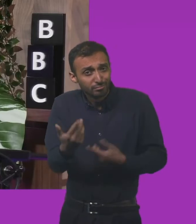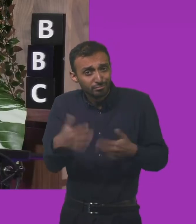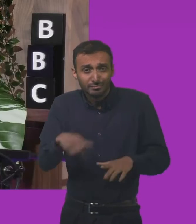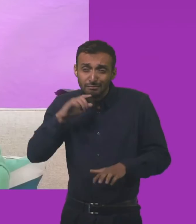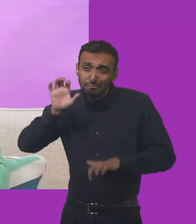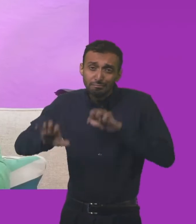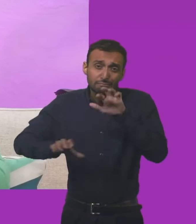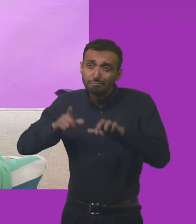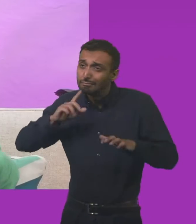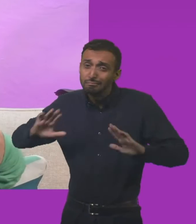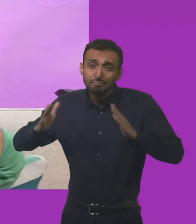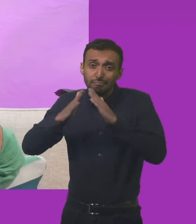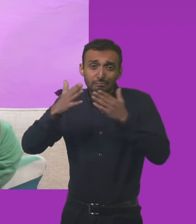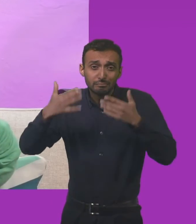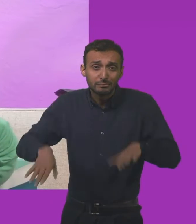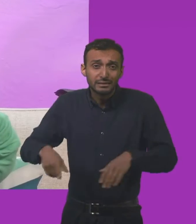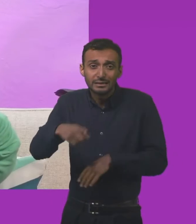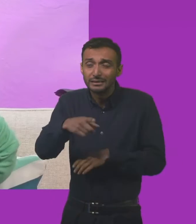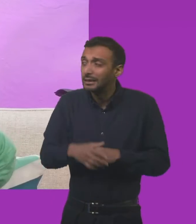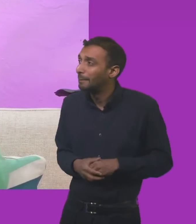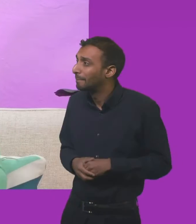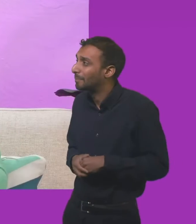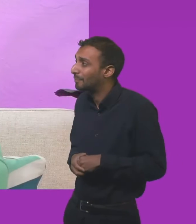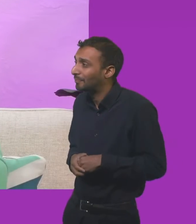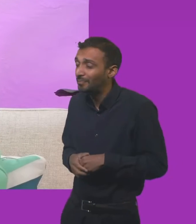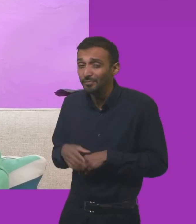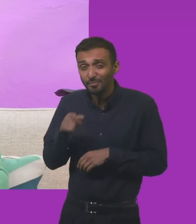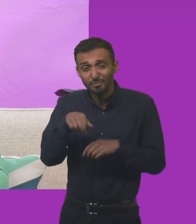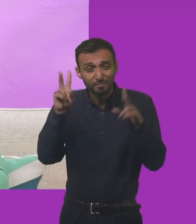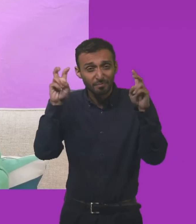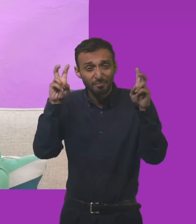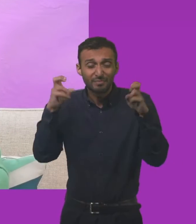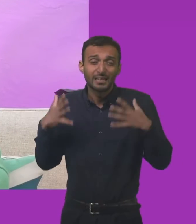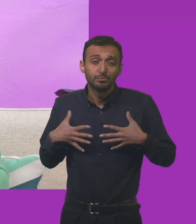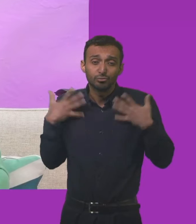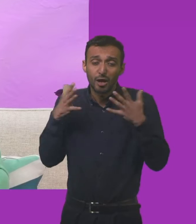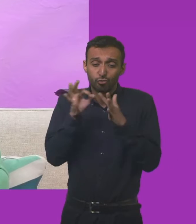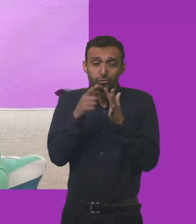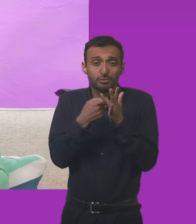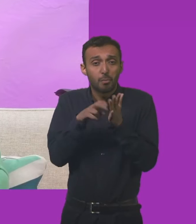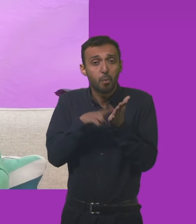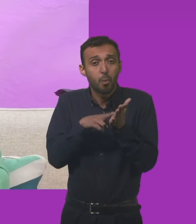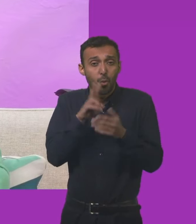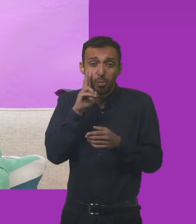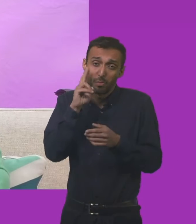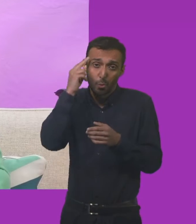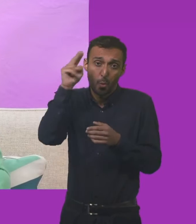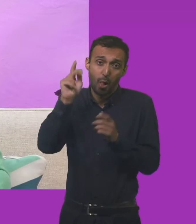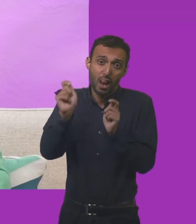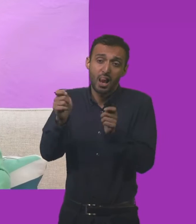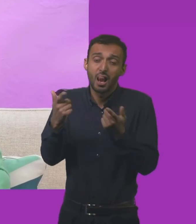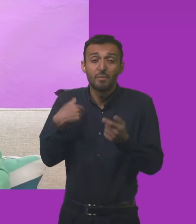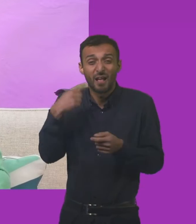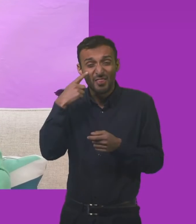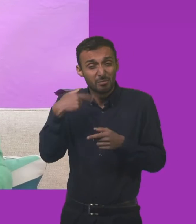way? Well, I guess in a way, inspiration porn, they call it, right? Yeah. But I think it's necessary right now. I really honestly do. Because I